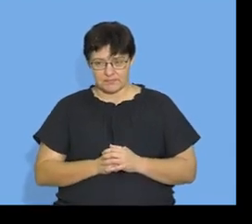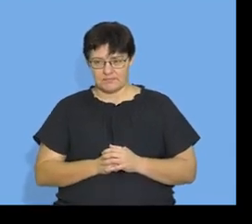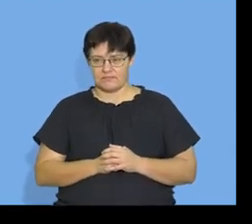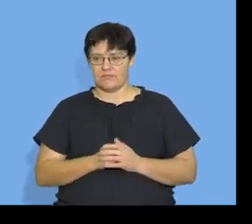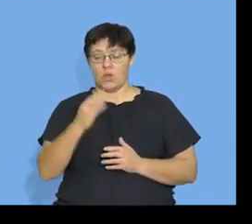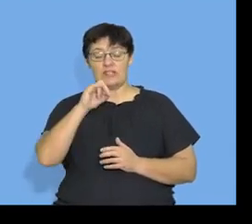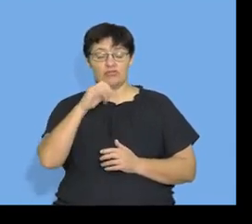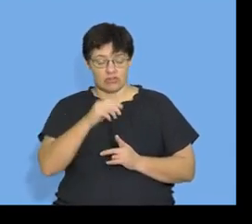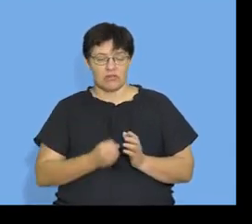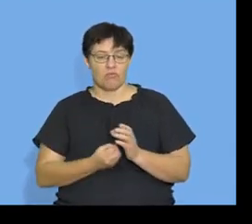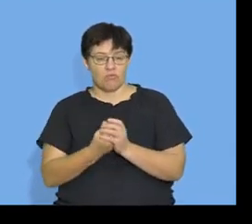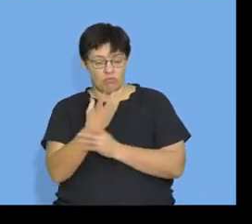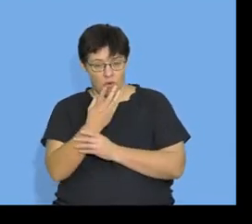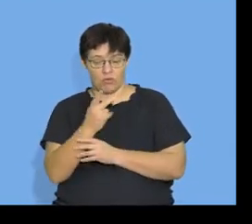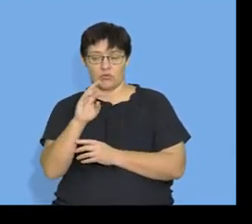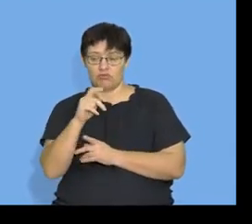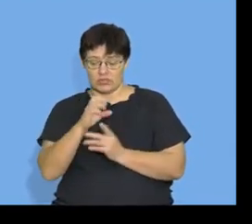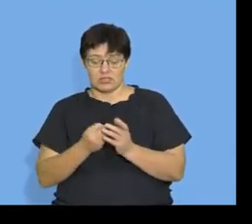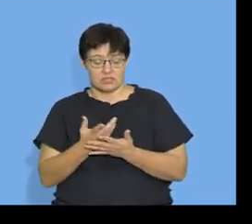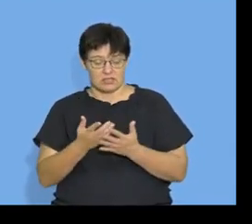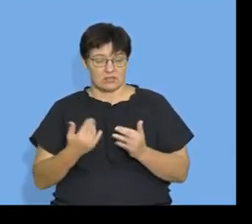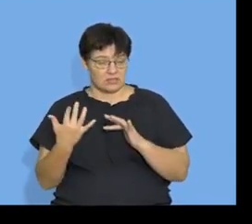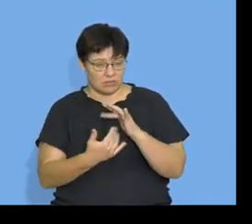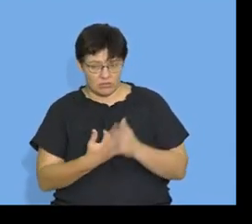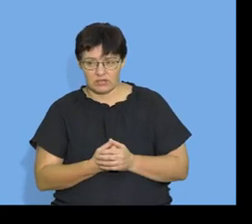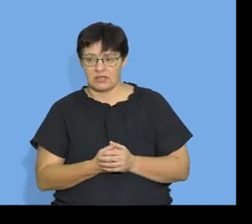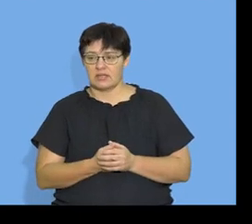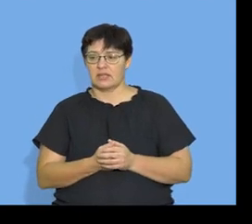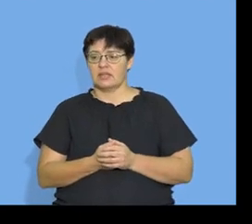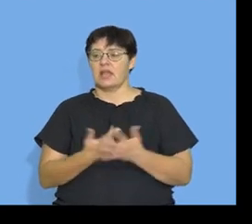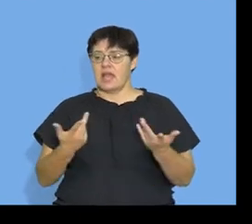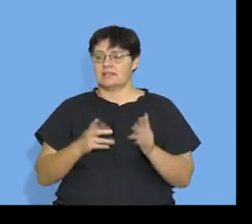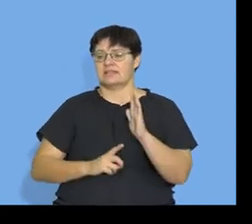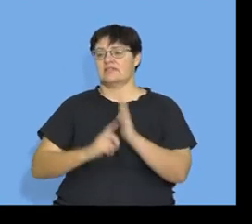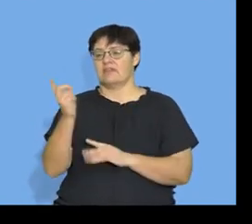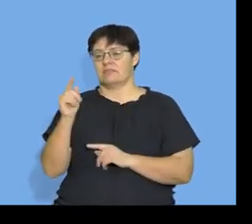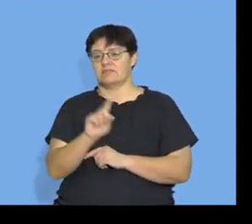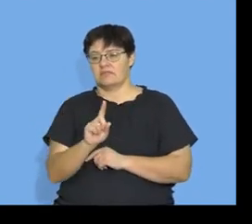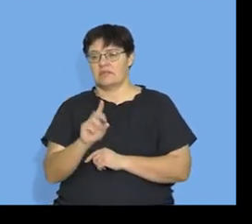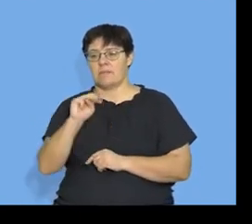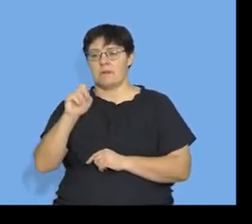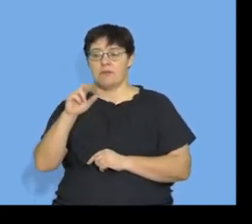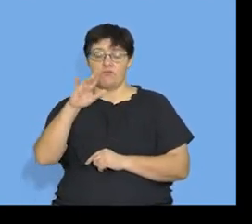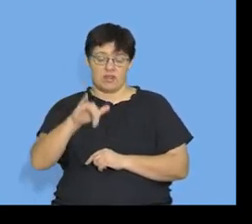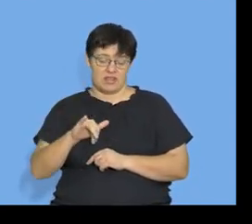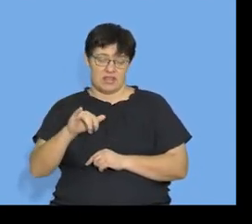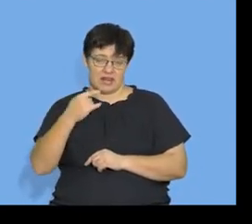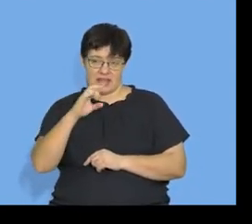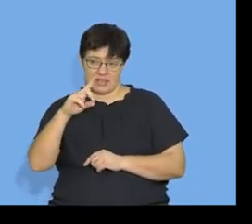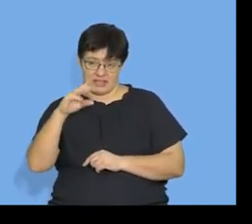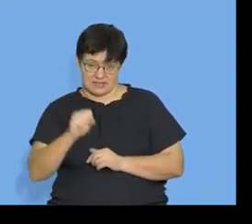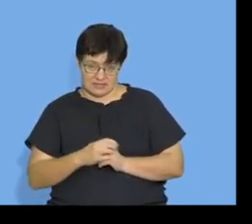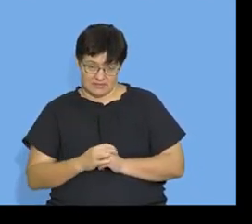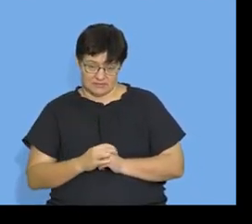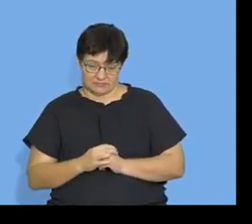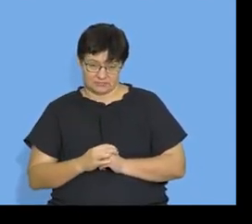uterus. Estrogen will stimulate the growth of the uterus and the myometrium and the development of the mammary